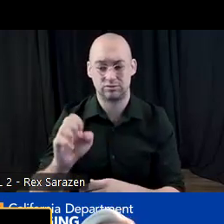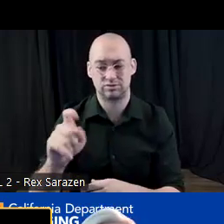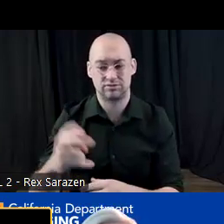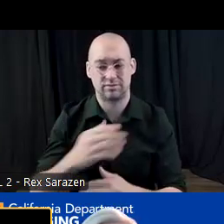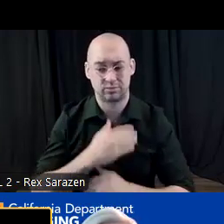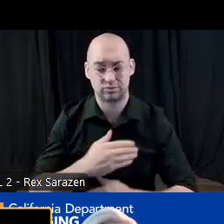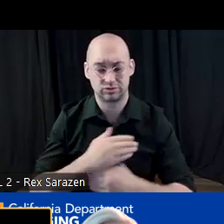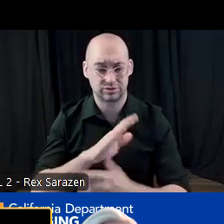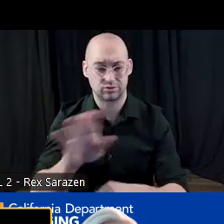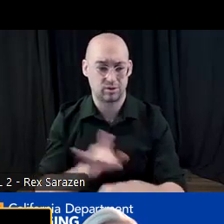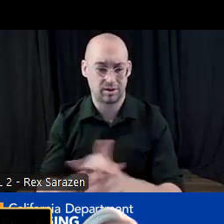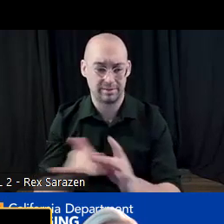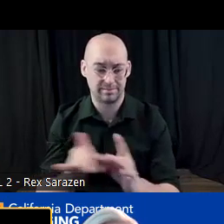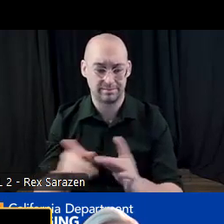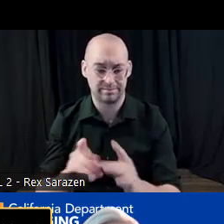comment.